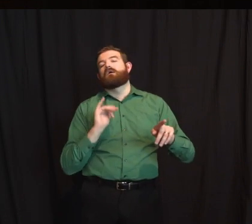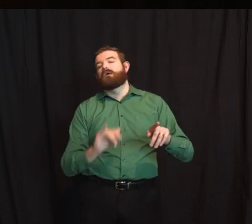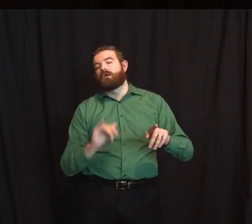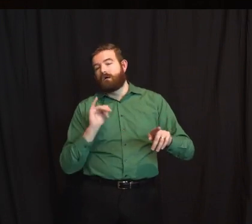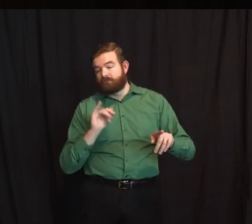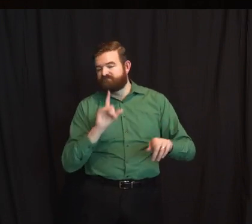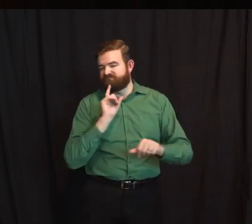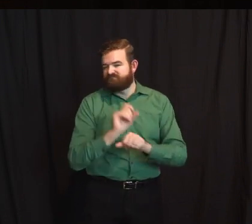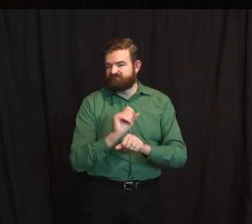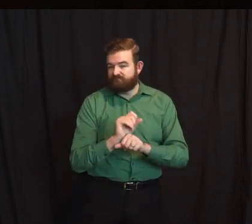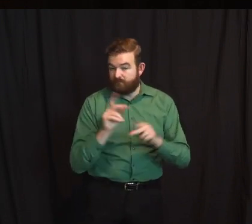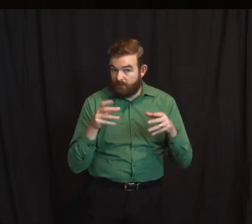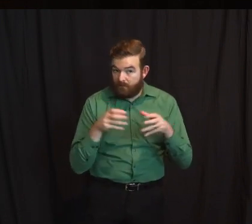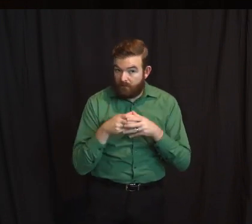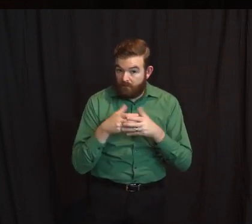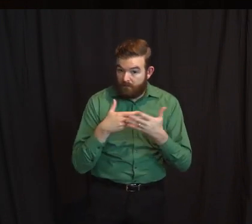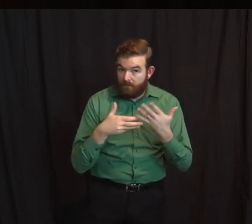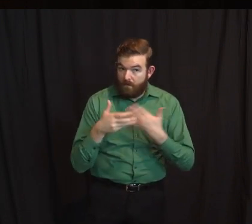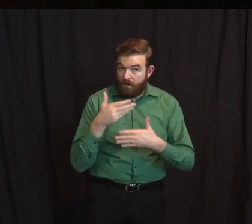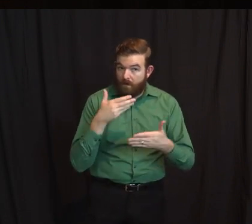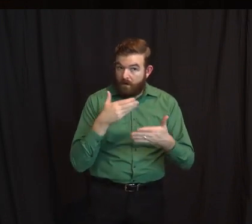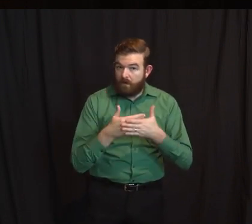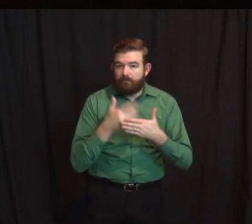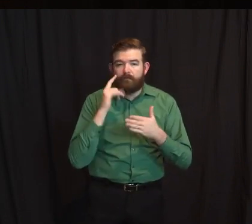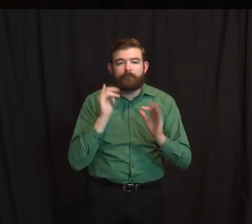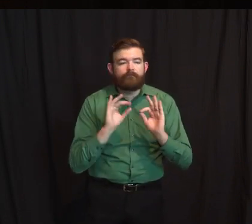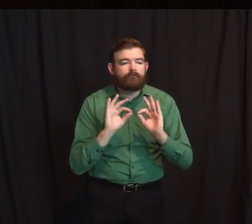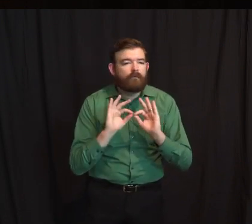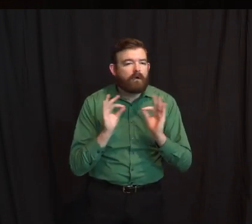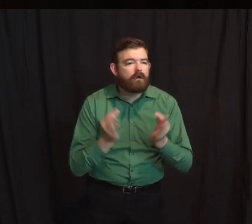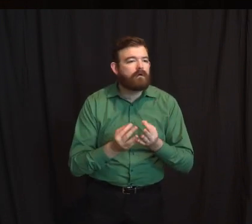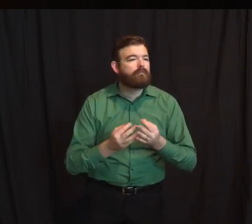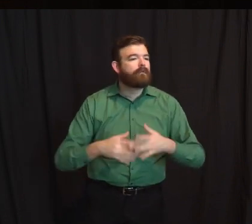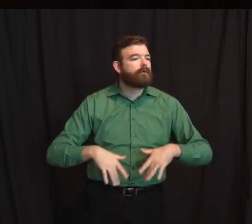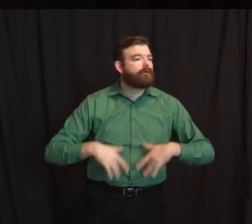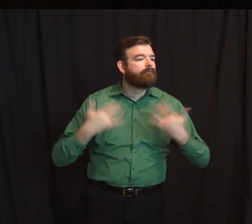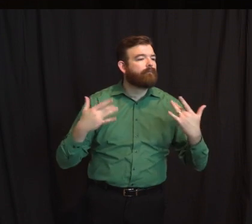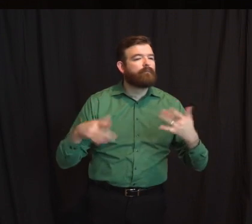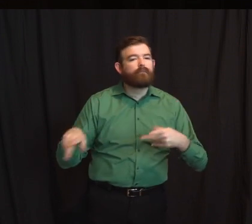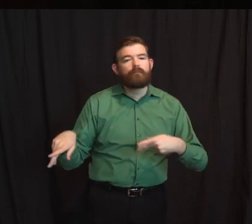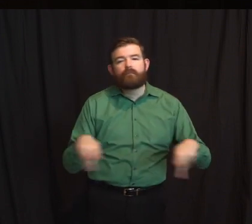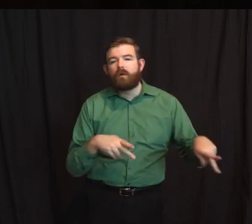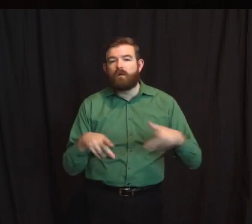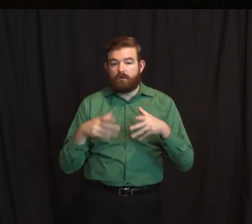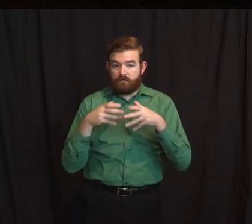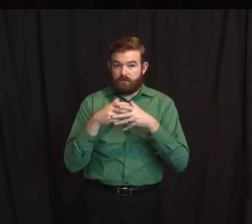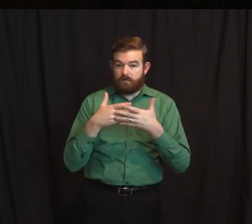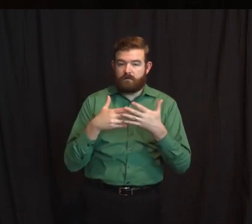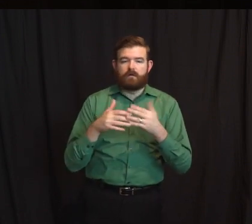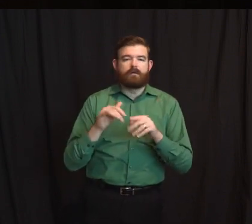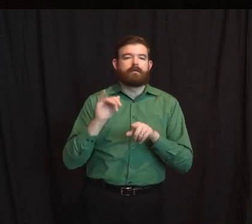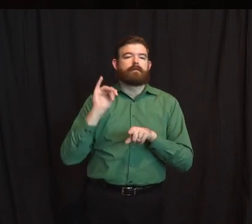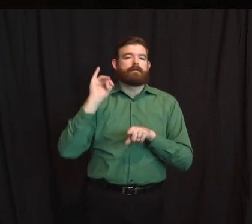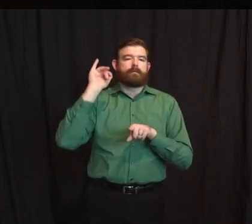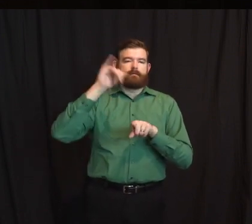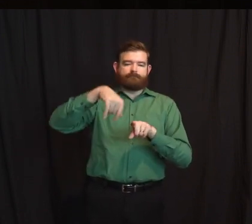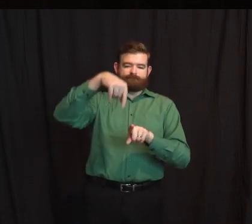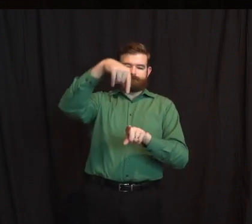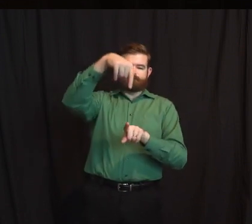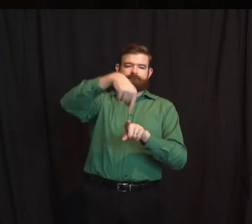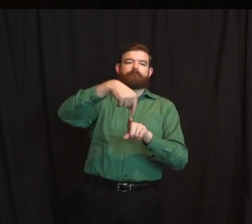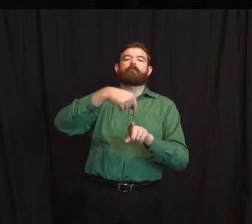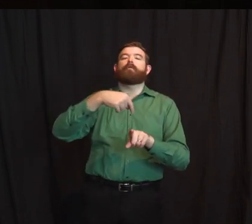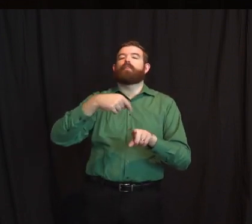settings, close family gatherings, close social gatherings really help promote the spread